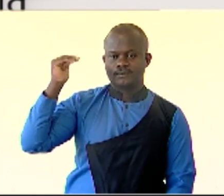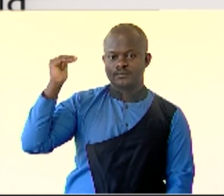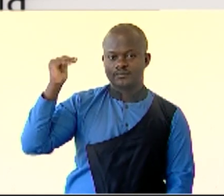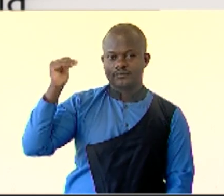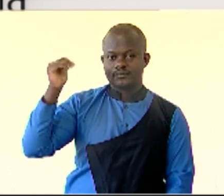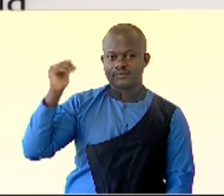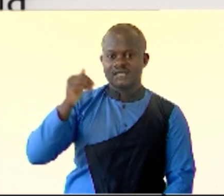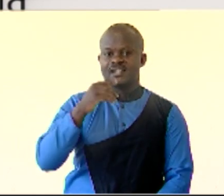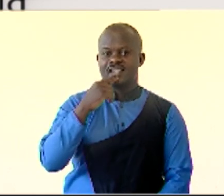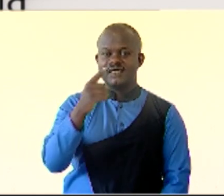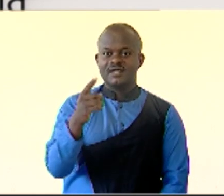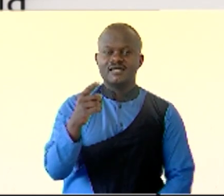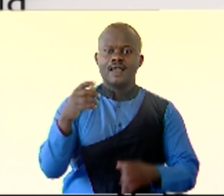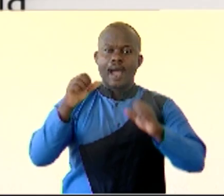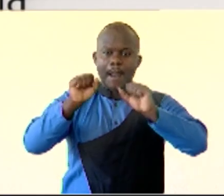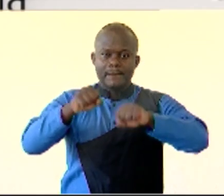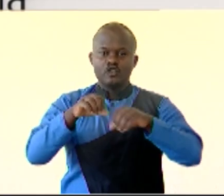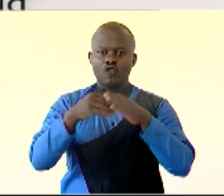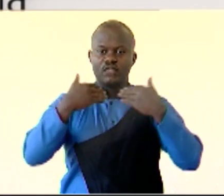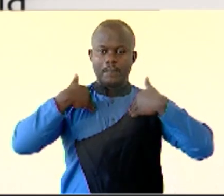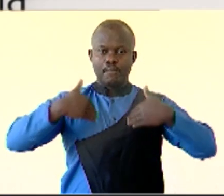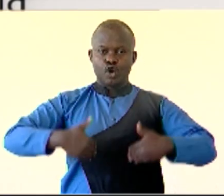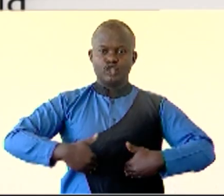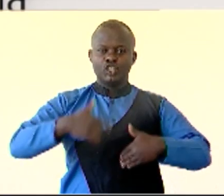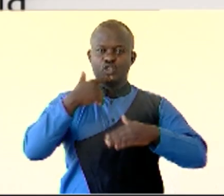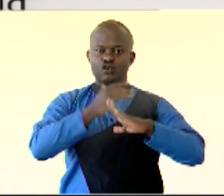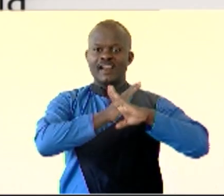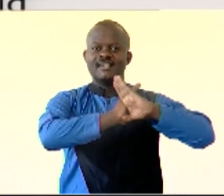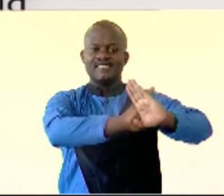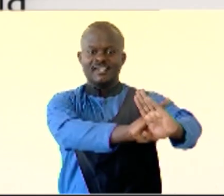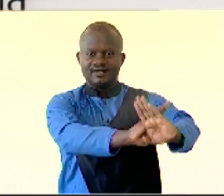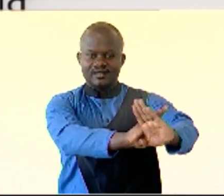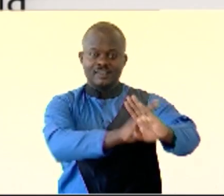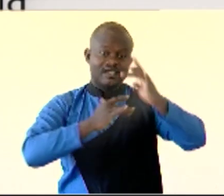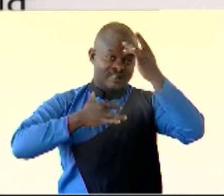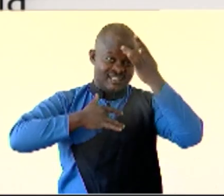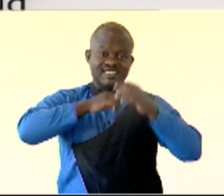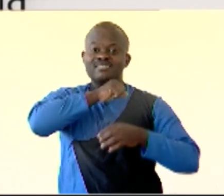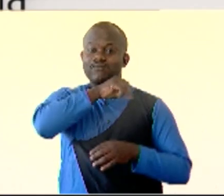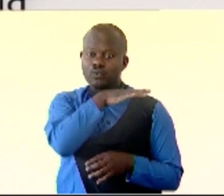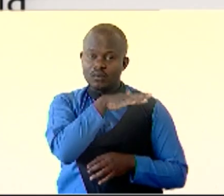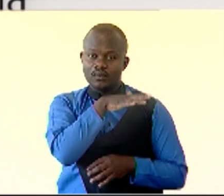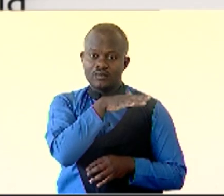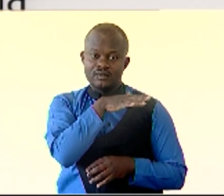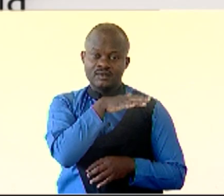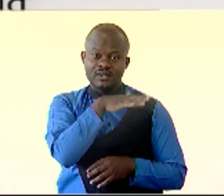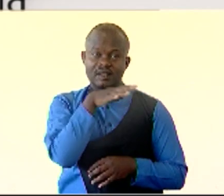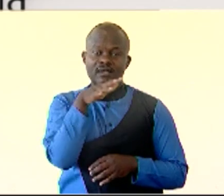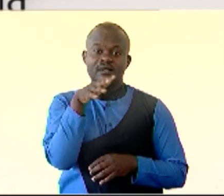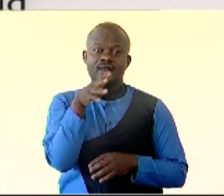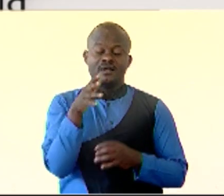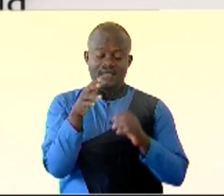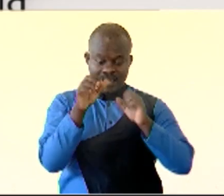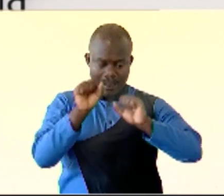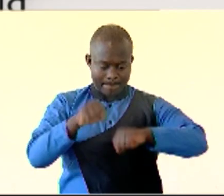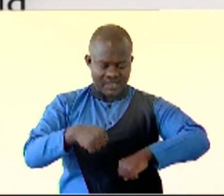Immunity is the ability of the body to resist disease infections. The ability of the